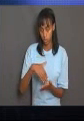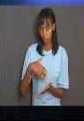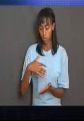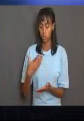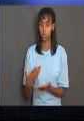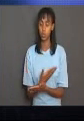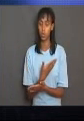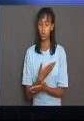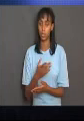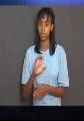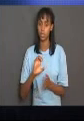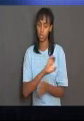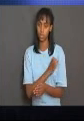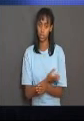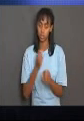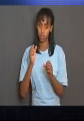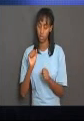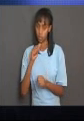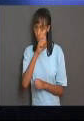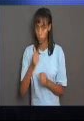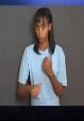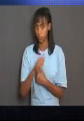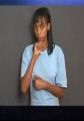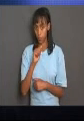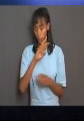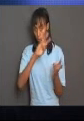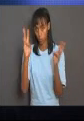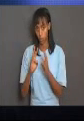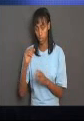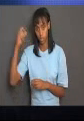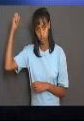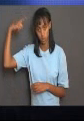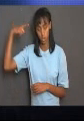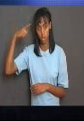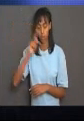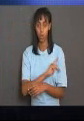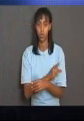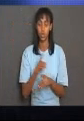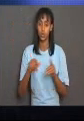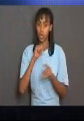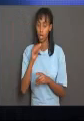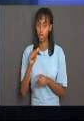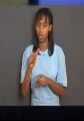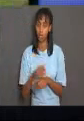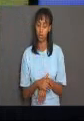can harm the environment, while wind and solar power do not.